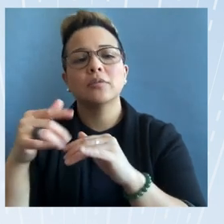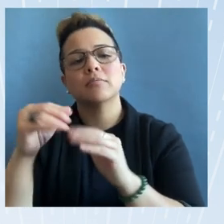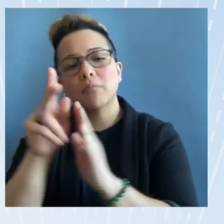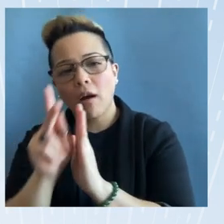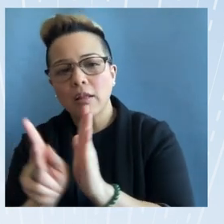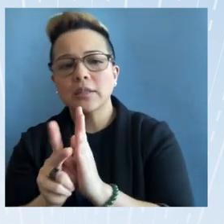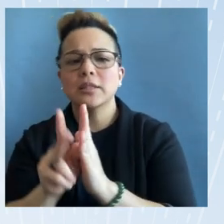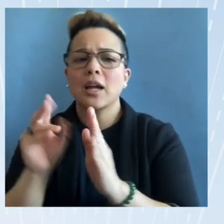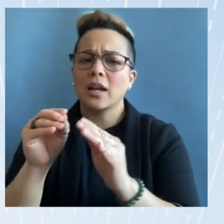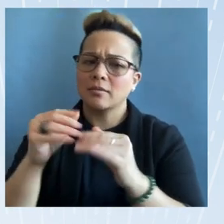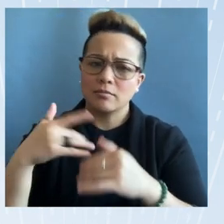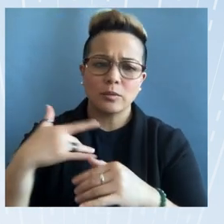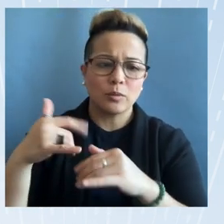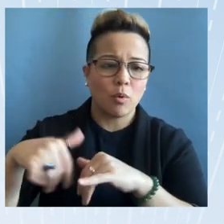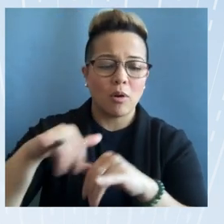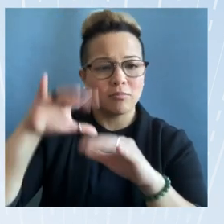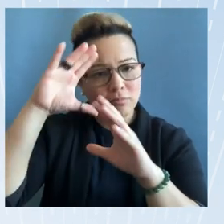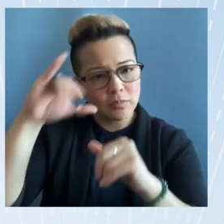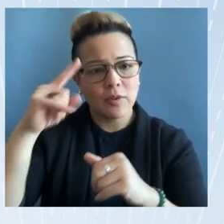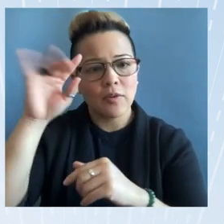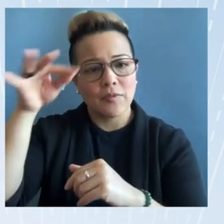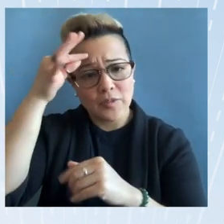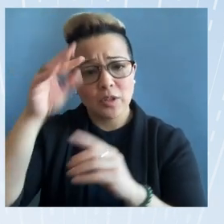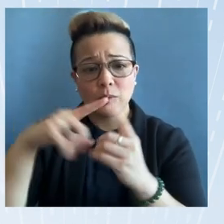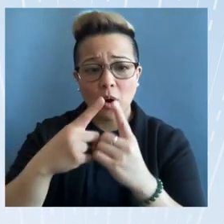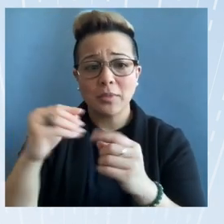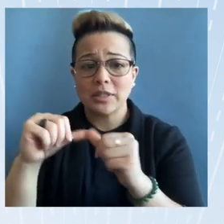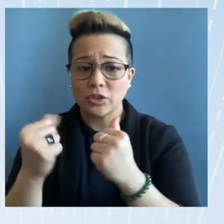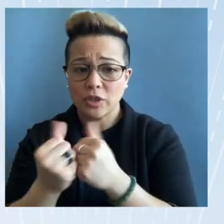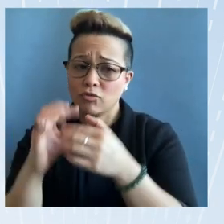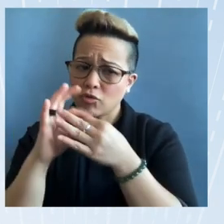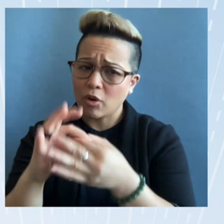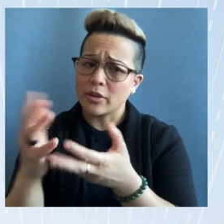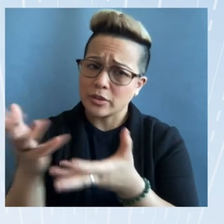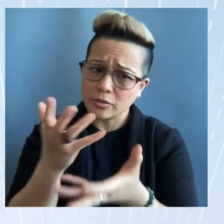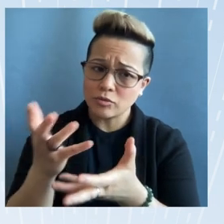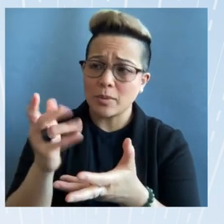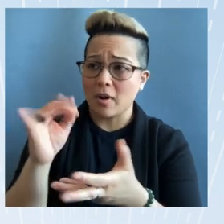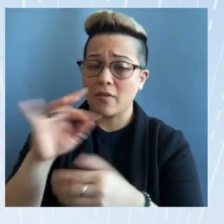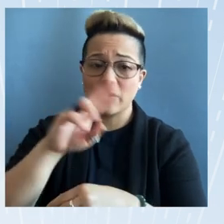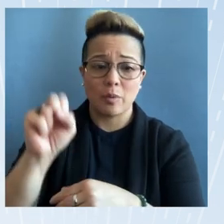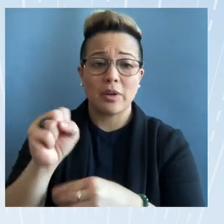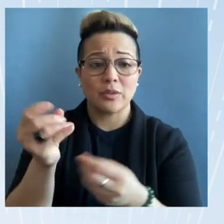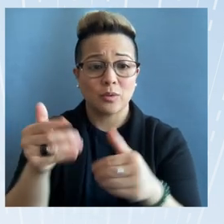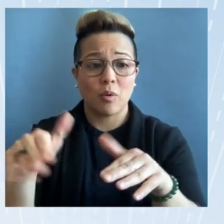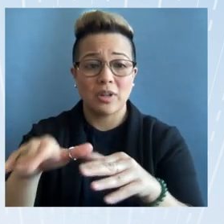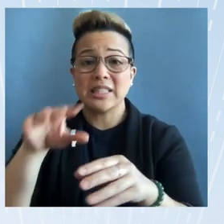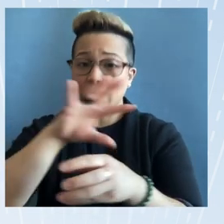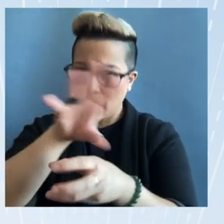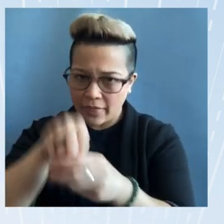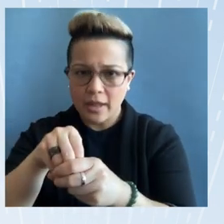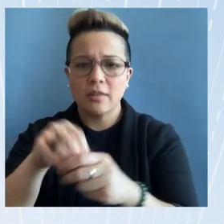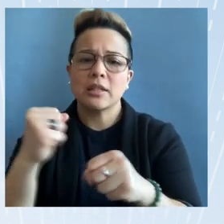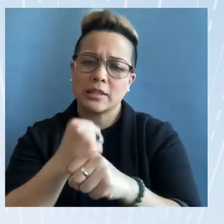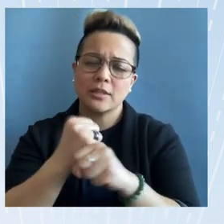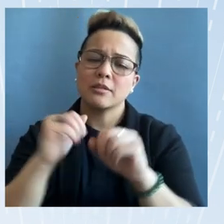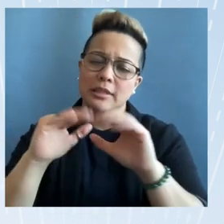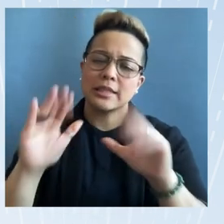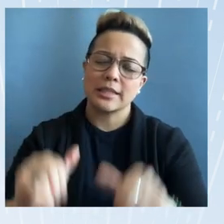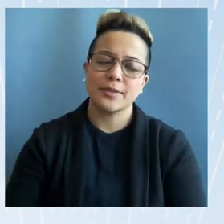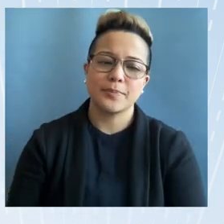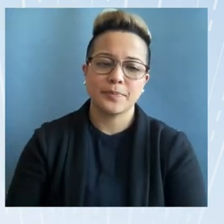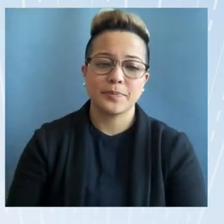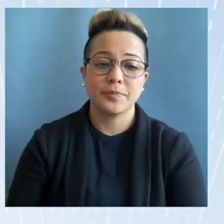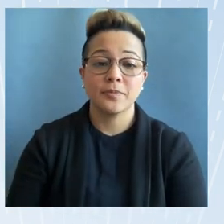and agencies regarding the treatment of U.S. territories in the statistical system. The